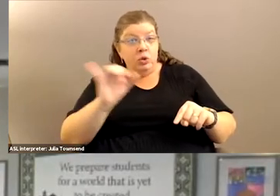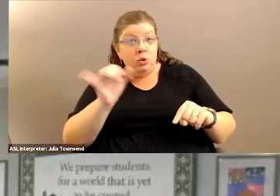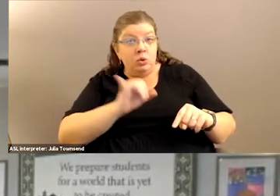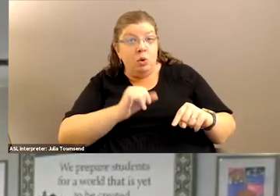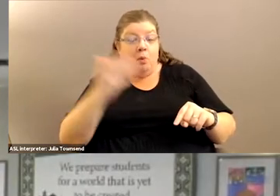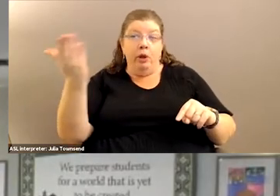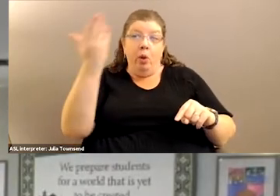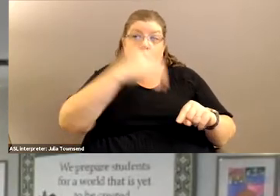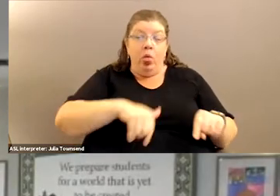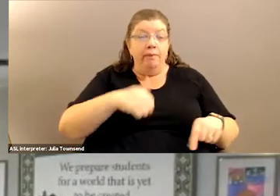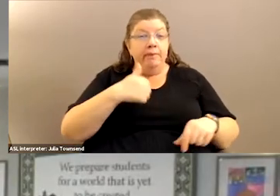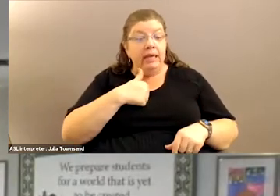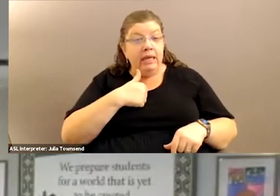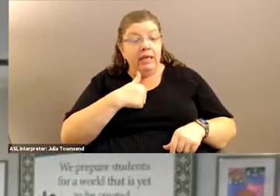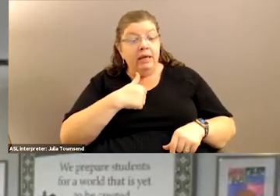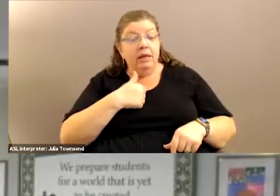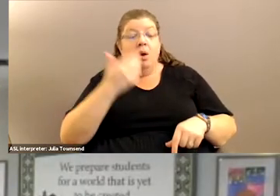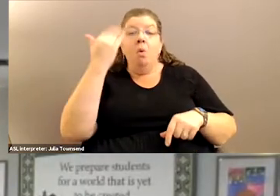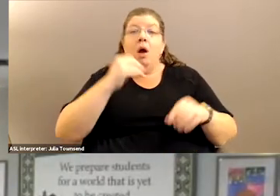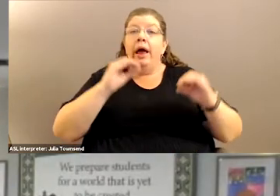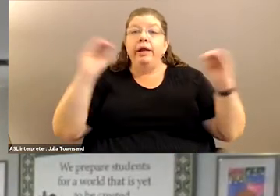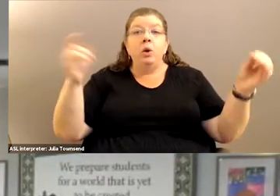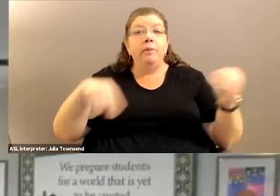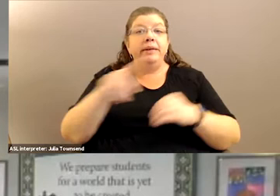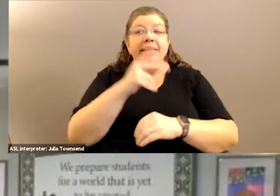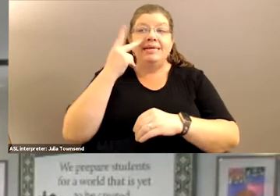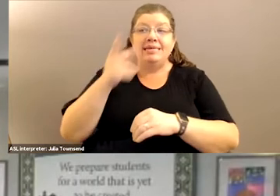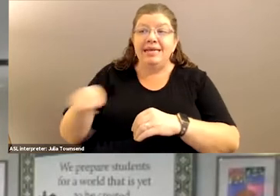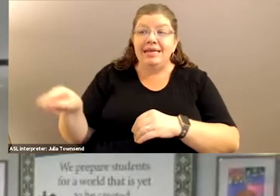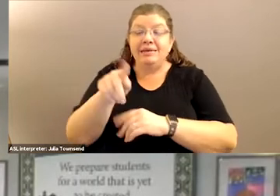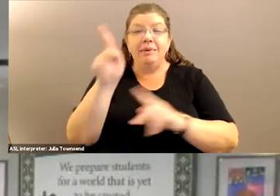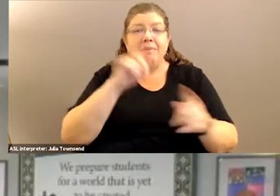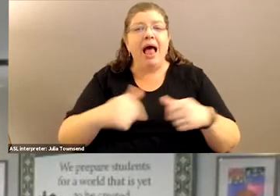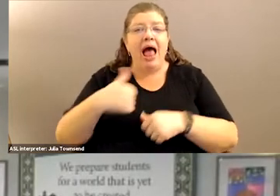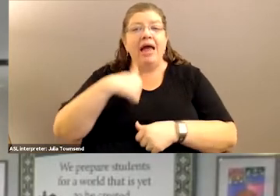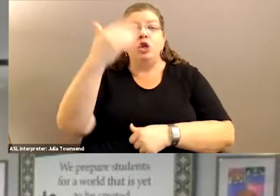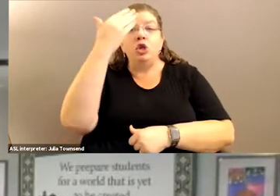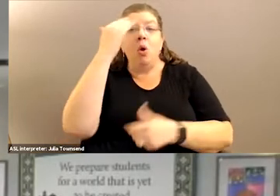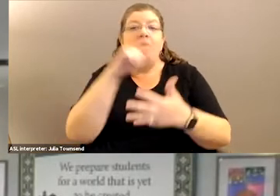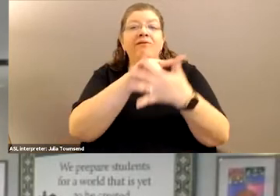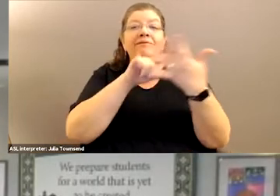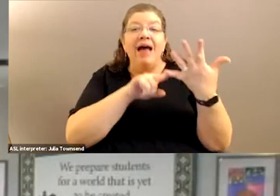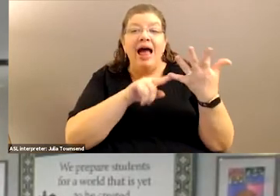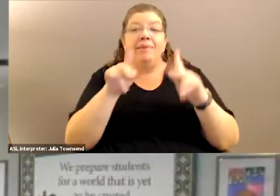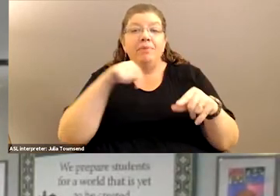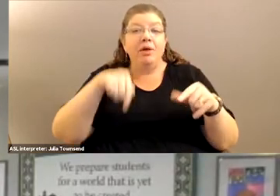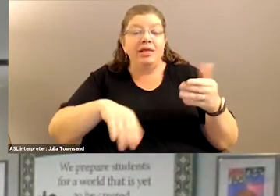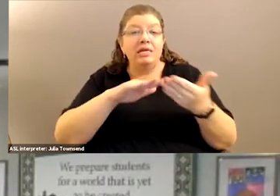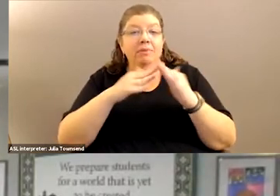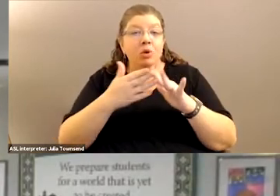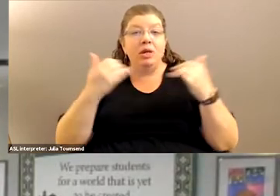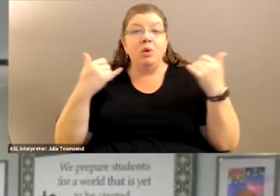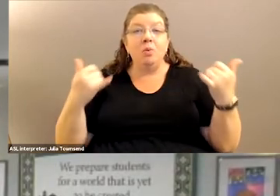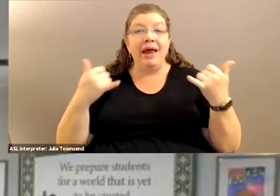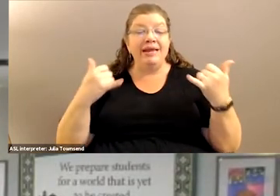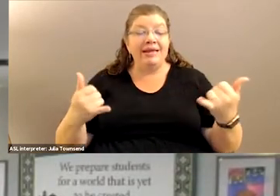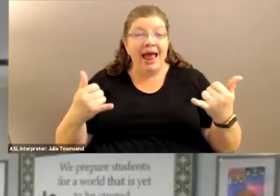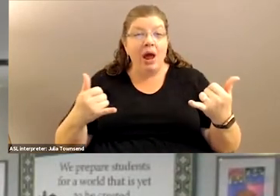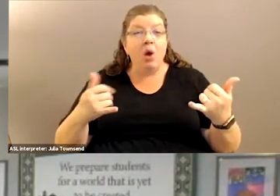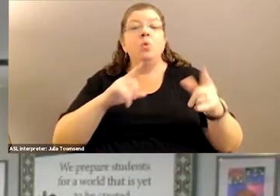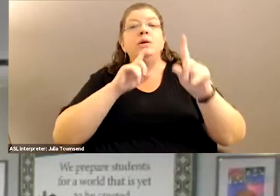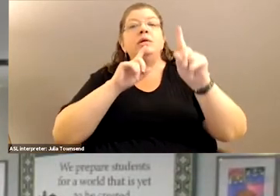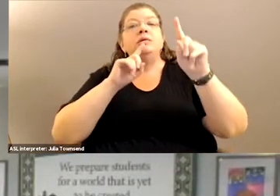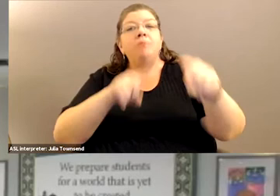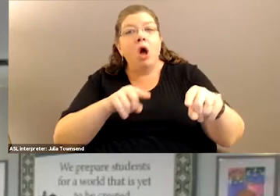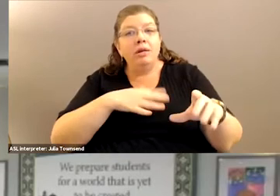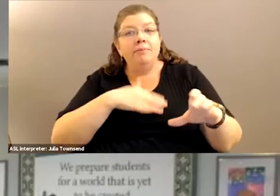me why is nobody seeing these people i know five people in our community right now respond to my email